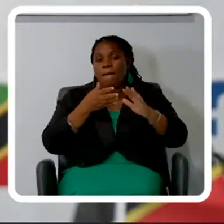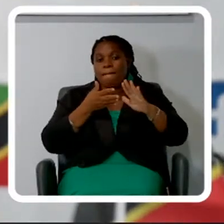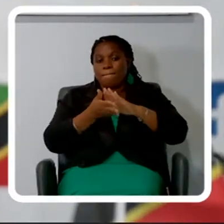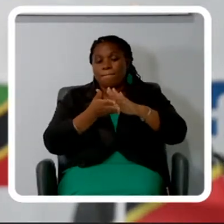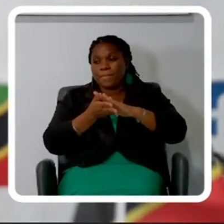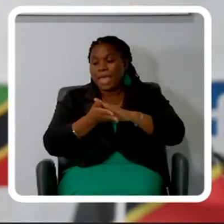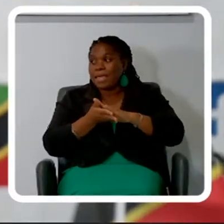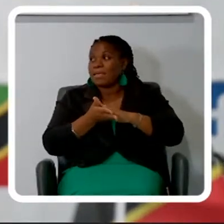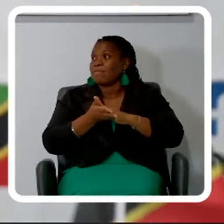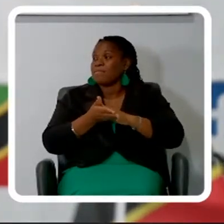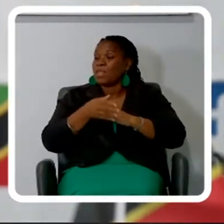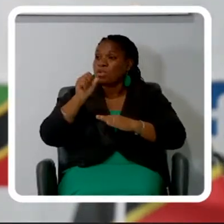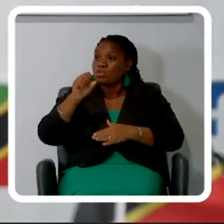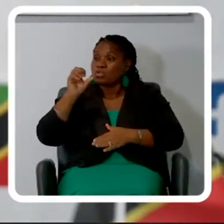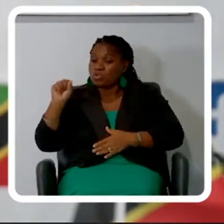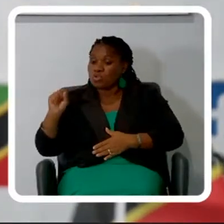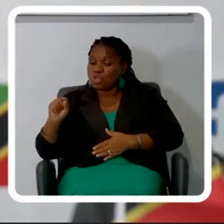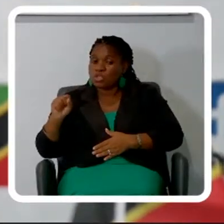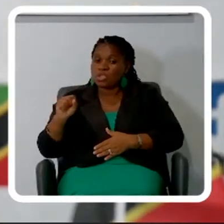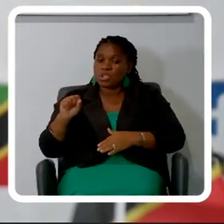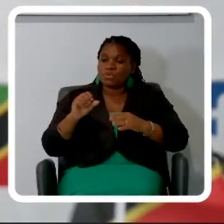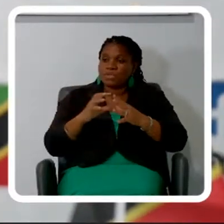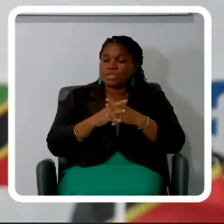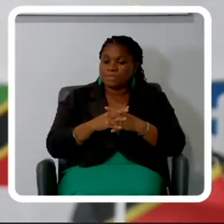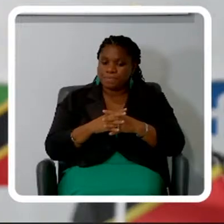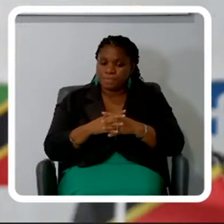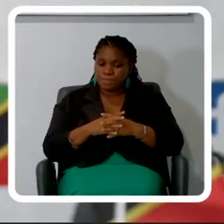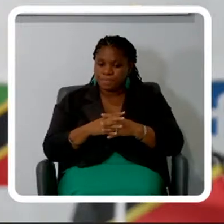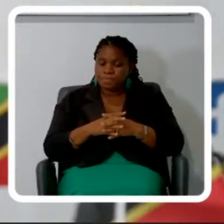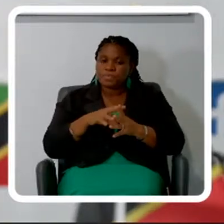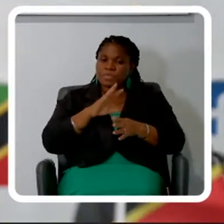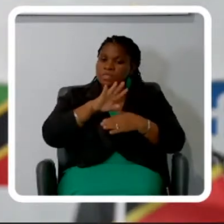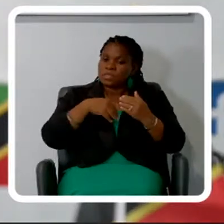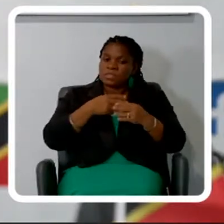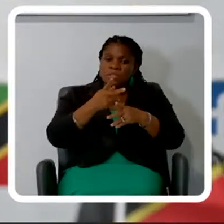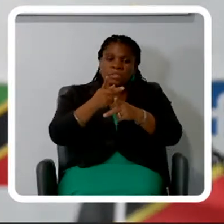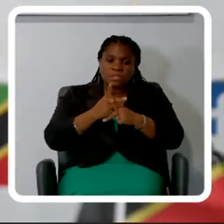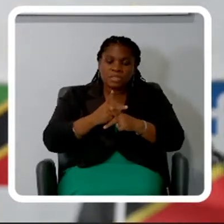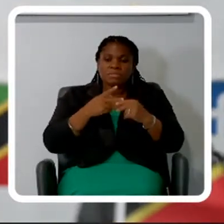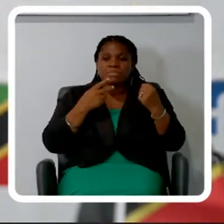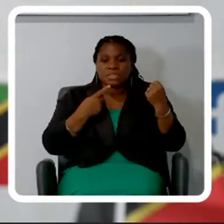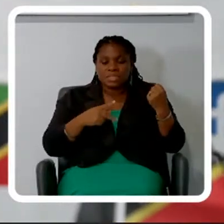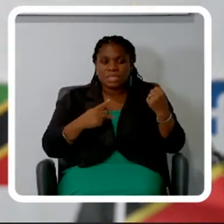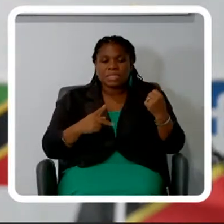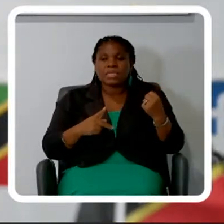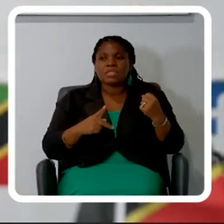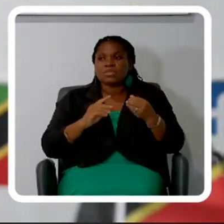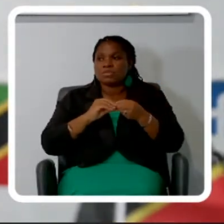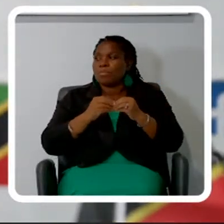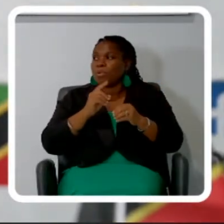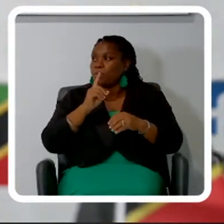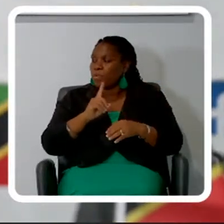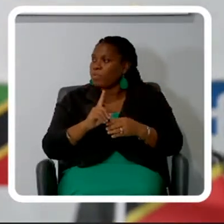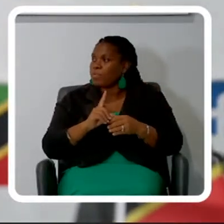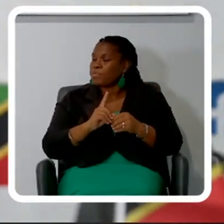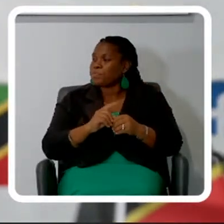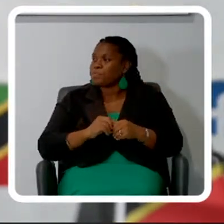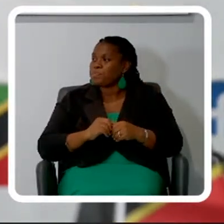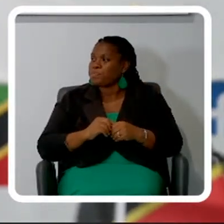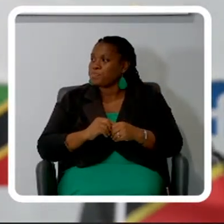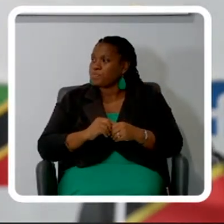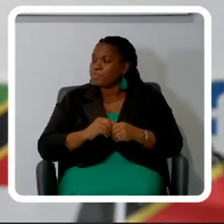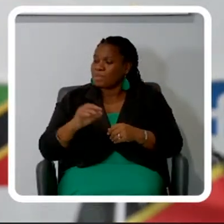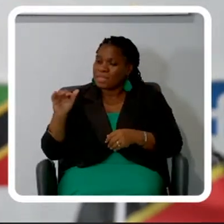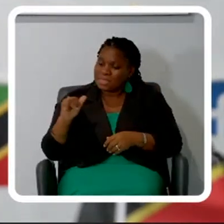security. And with all of that, we continue to support the people of St. Kitts through a number of programs. I want to say that